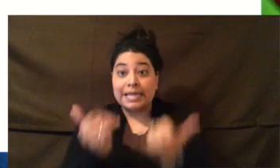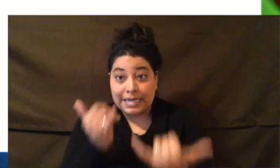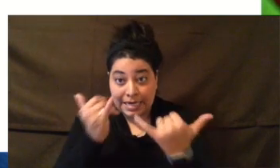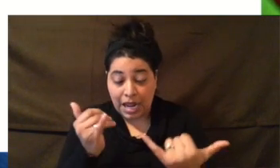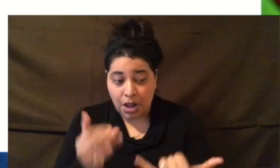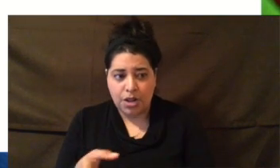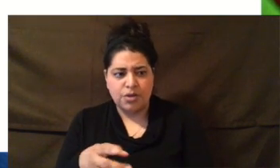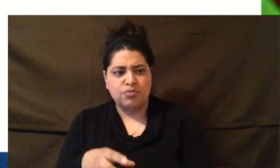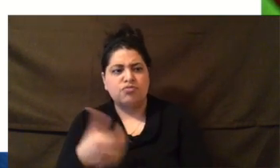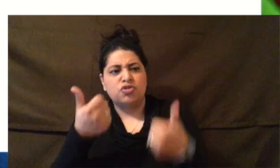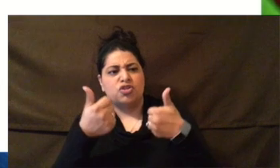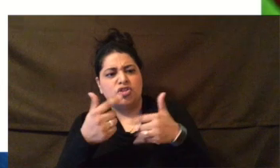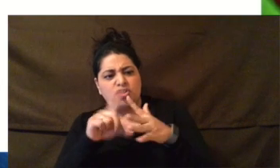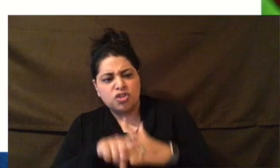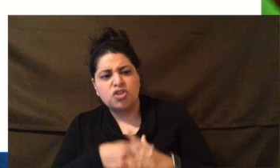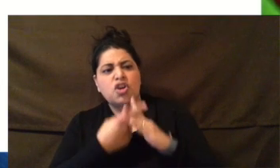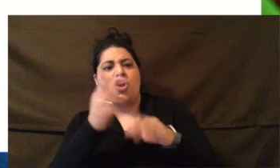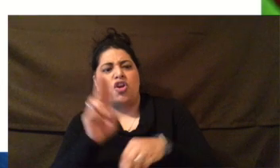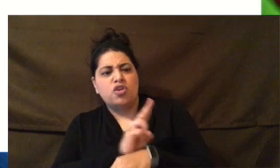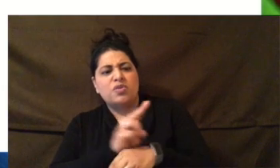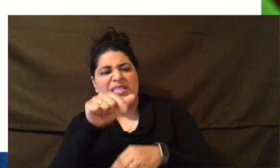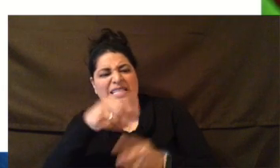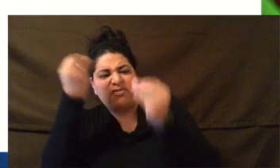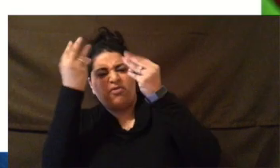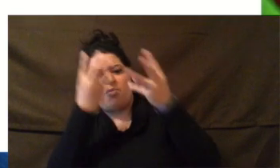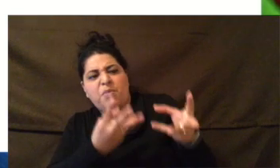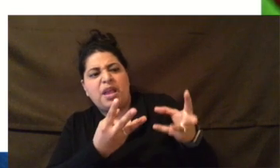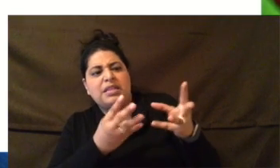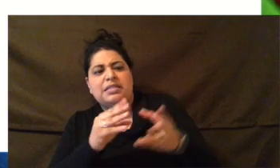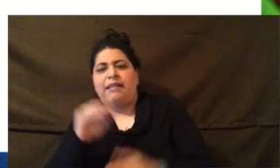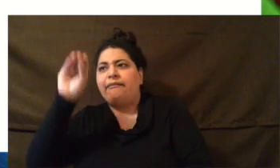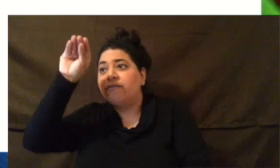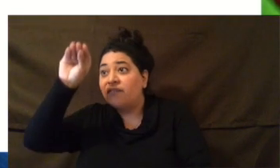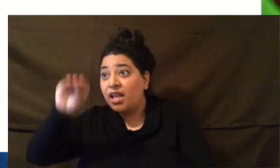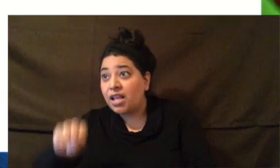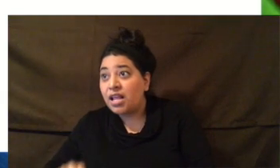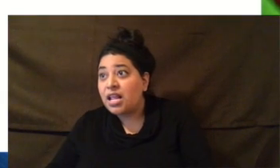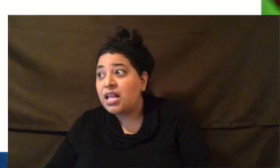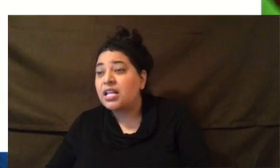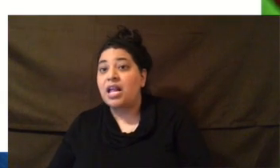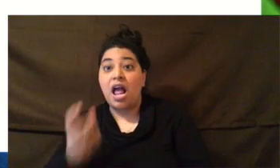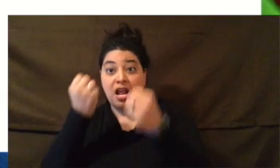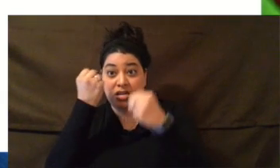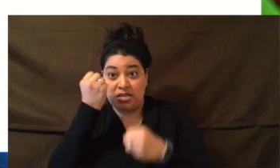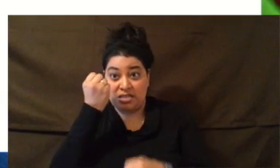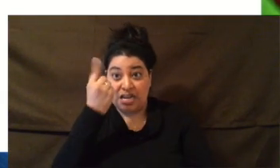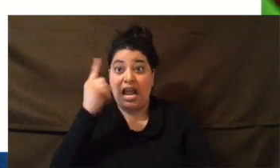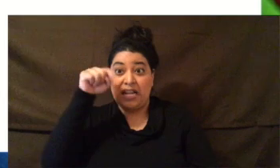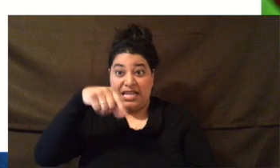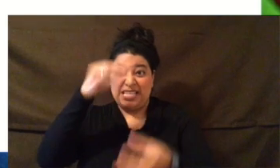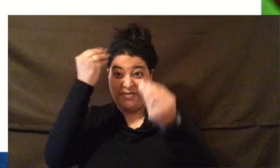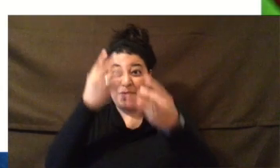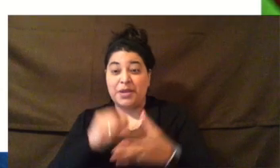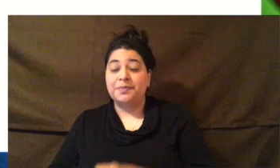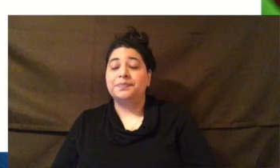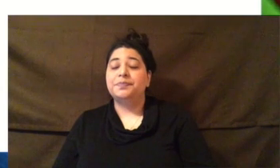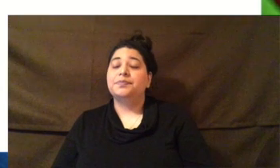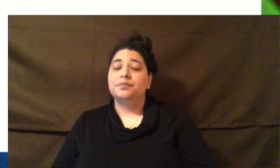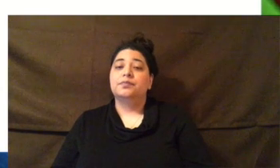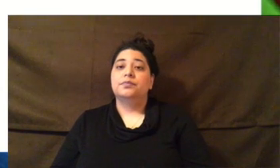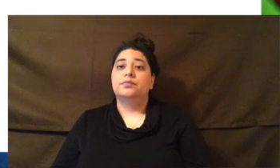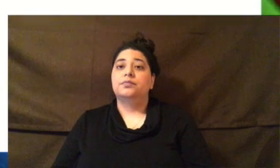let's go ahead and start to use the data that we filled in to interpret what we just collected, okay?